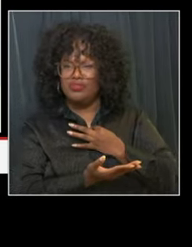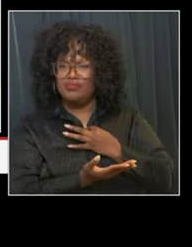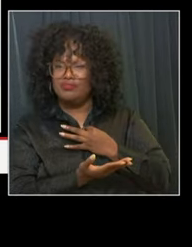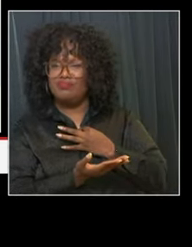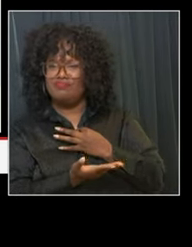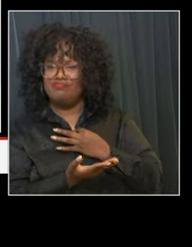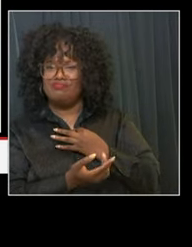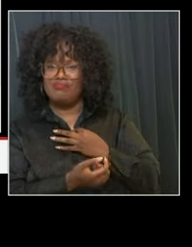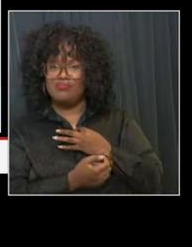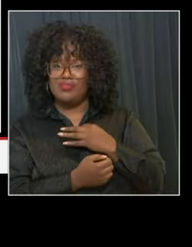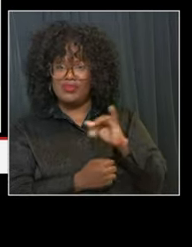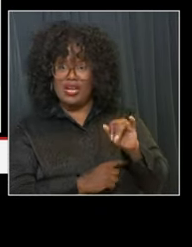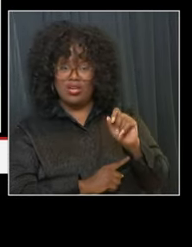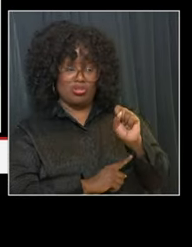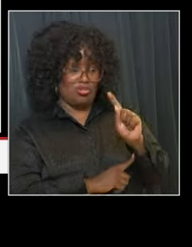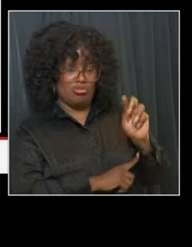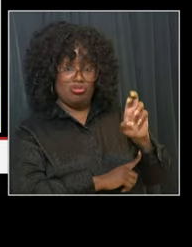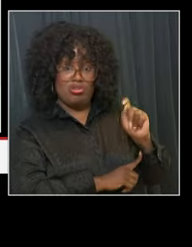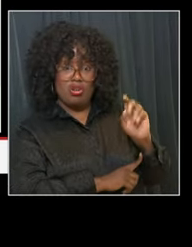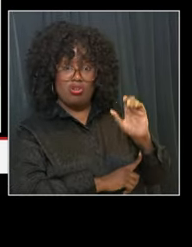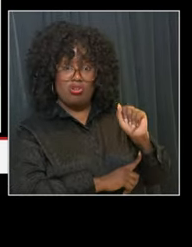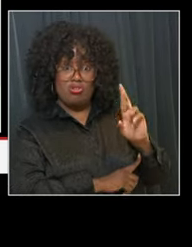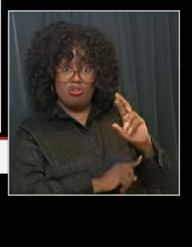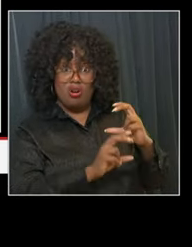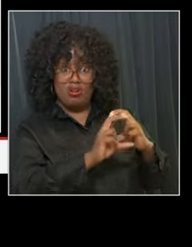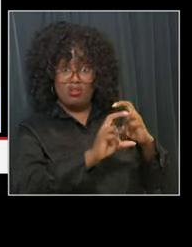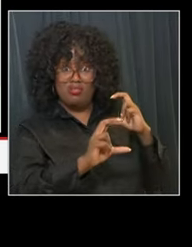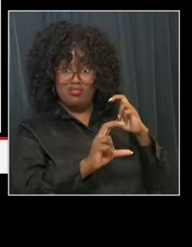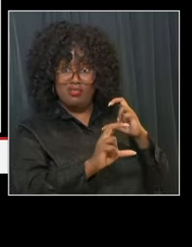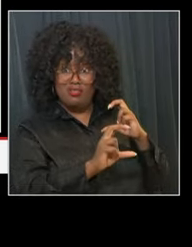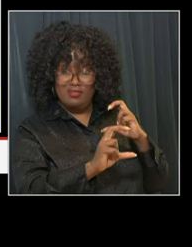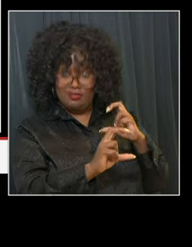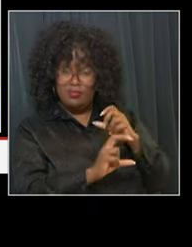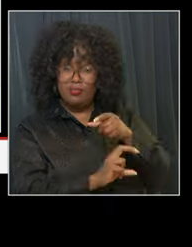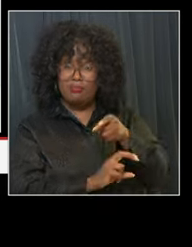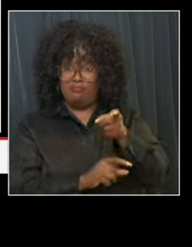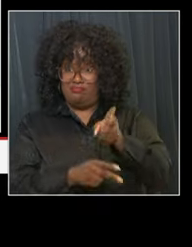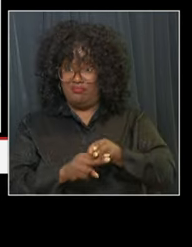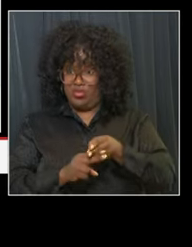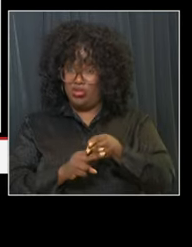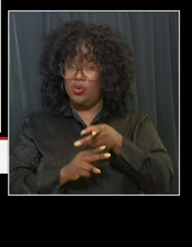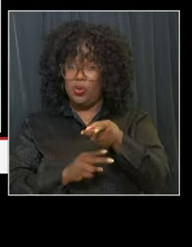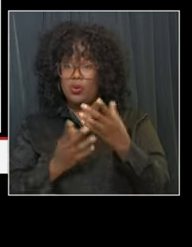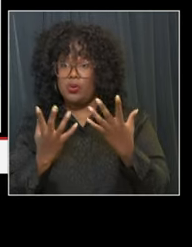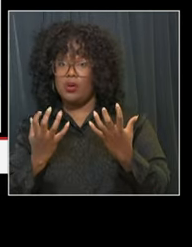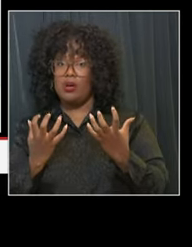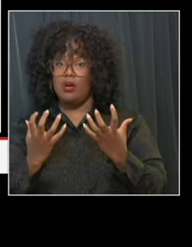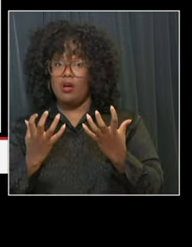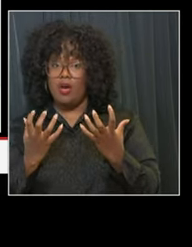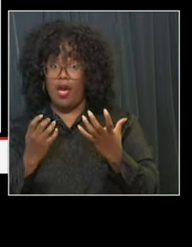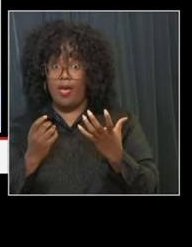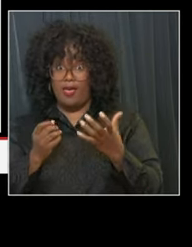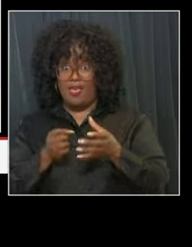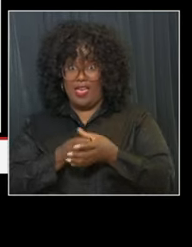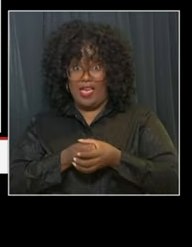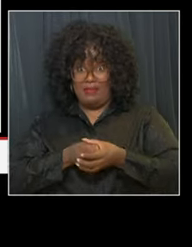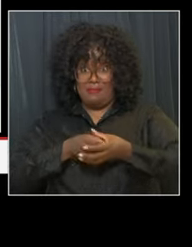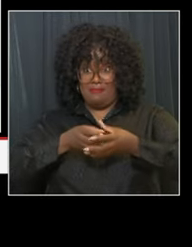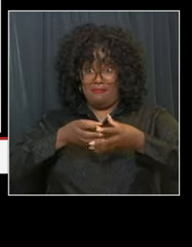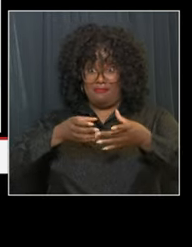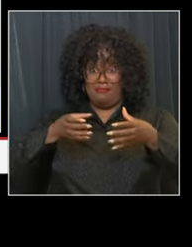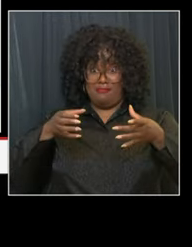to expand east, but maintaining for the next 2 years, I think is what you said, for what's there right now.